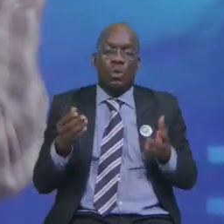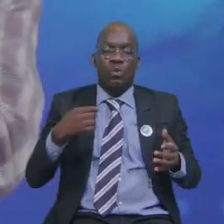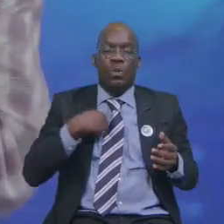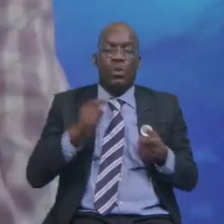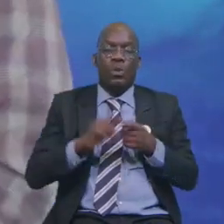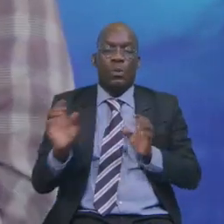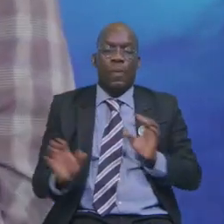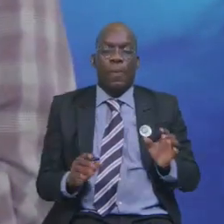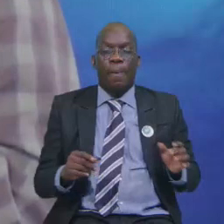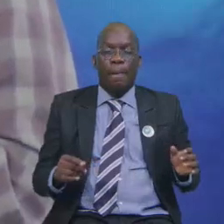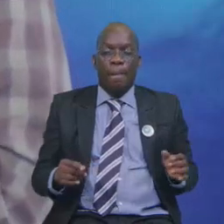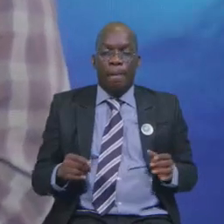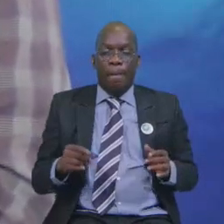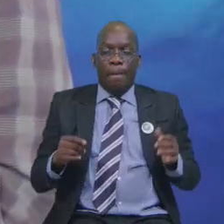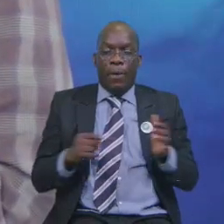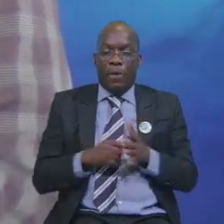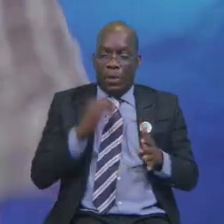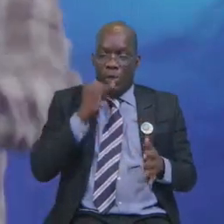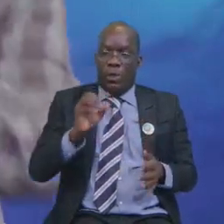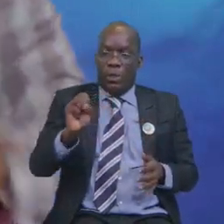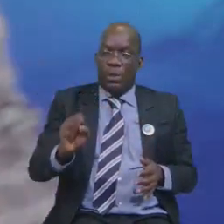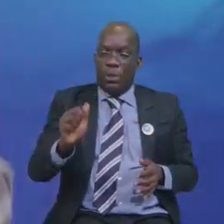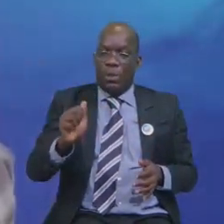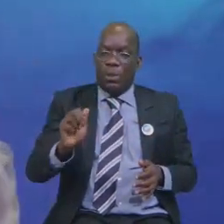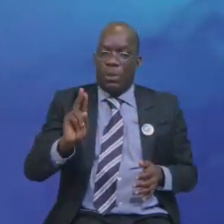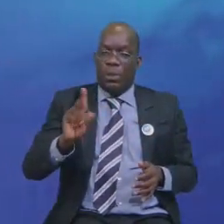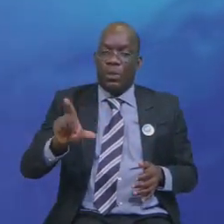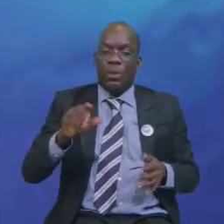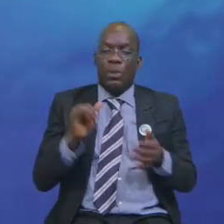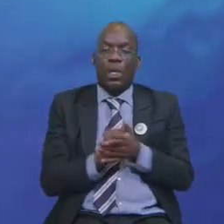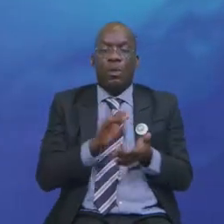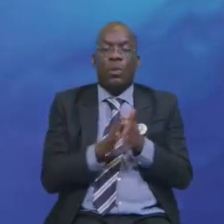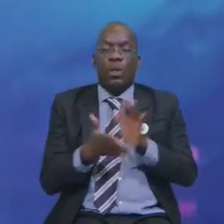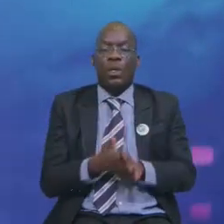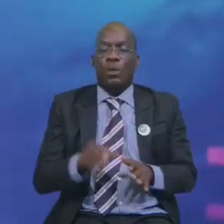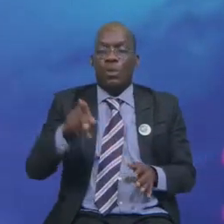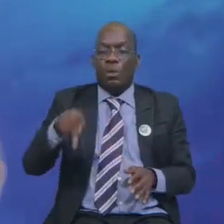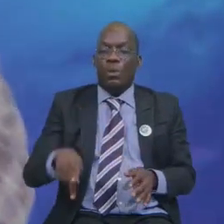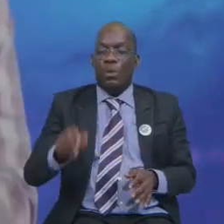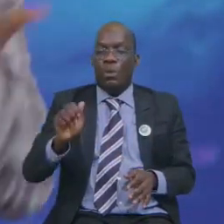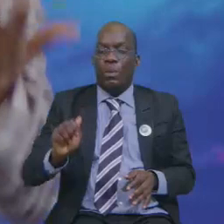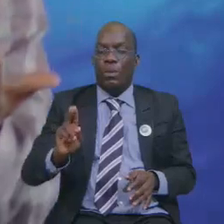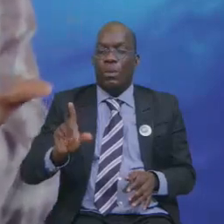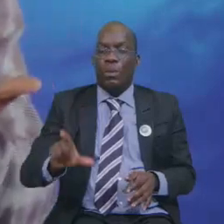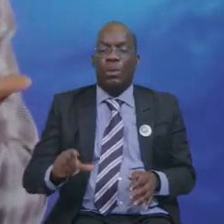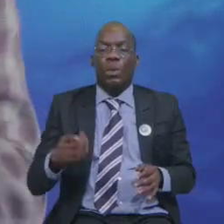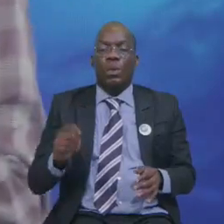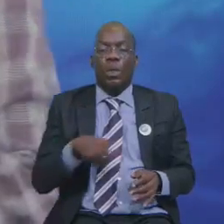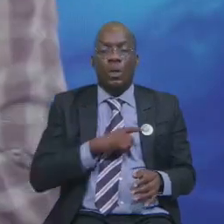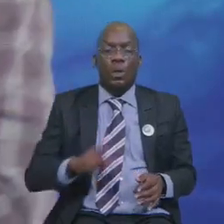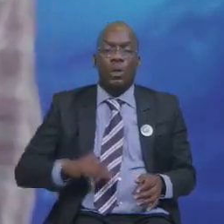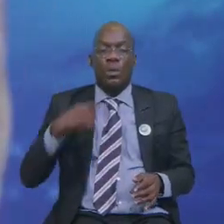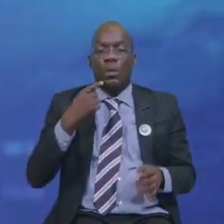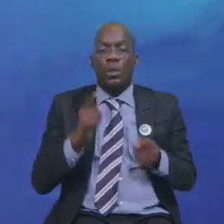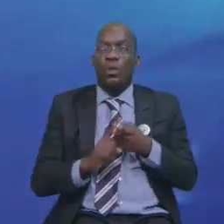The Saul that became Paul. And the Lord said unto him, arise,